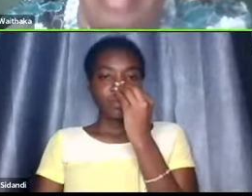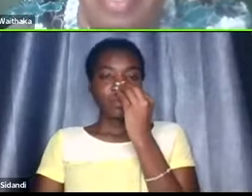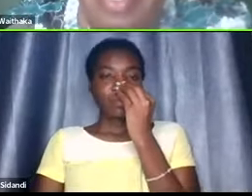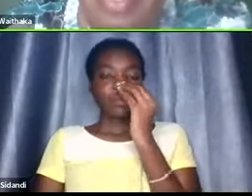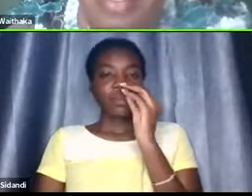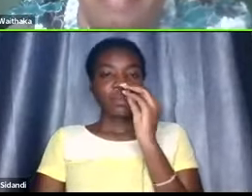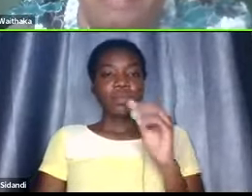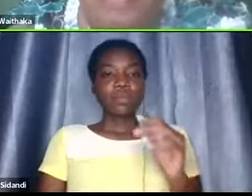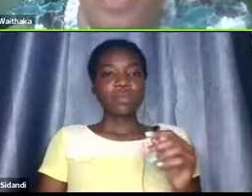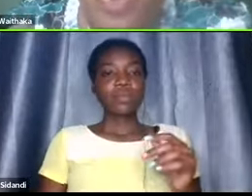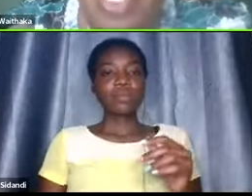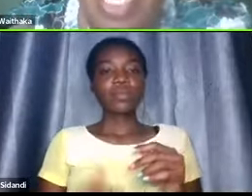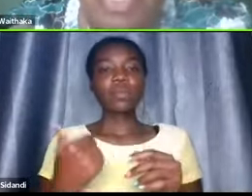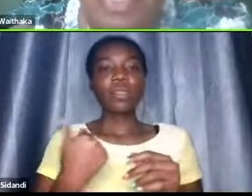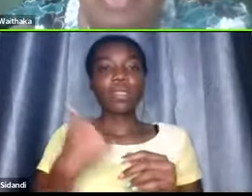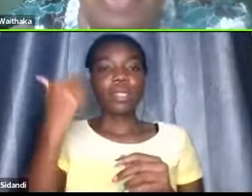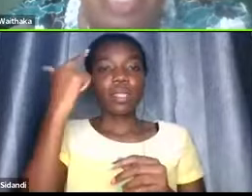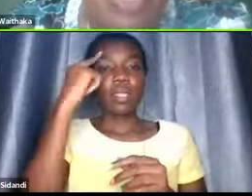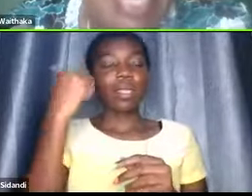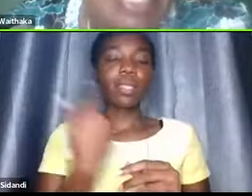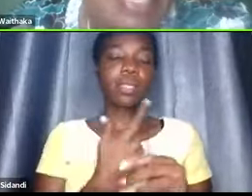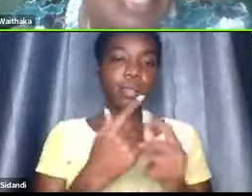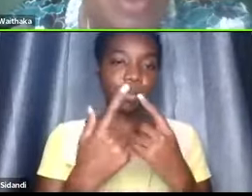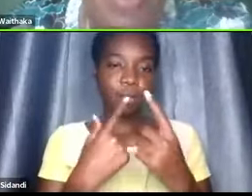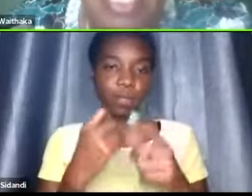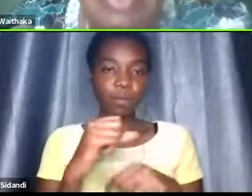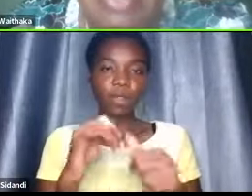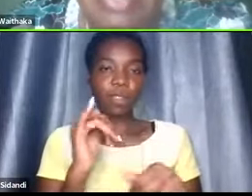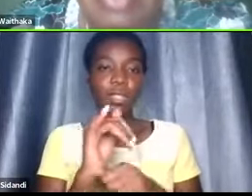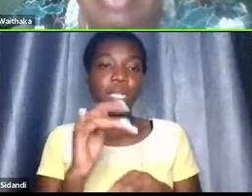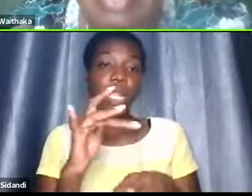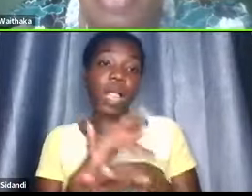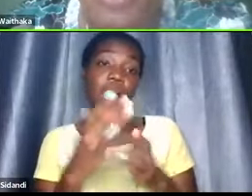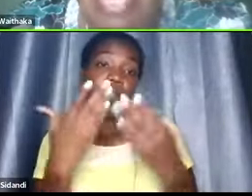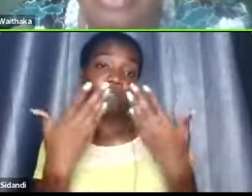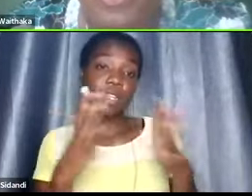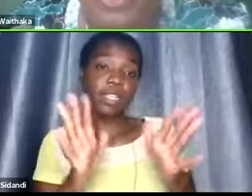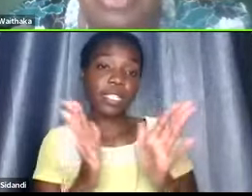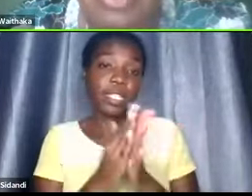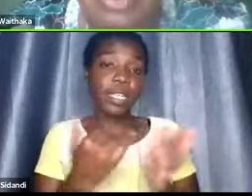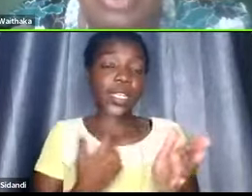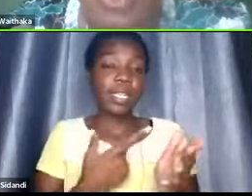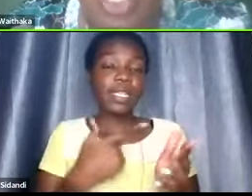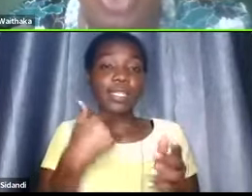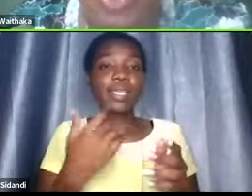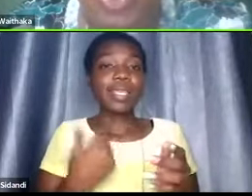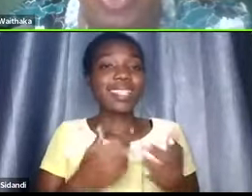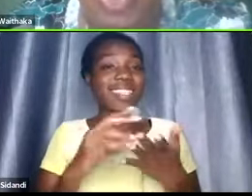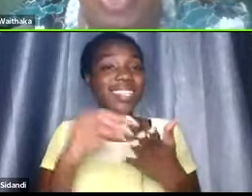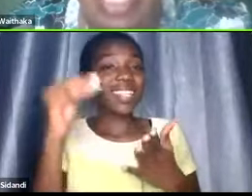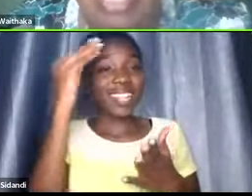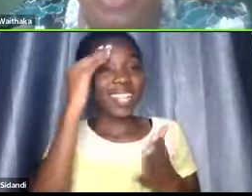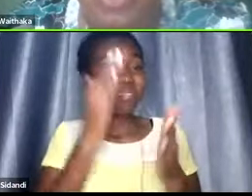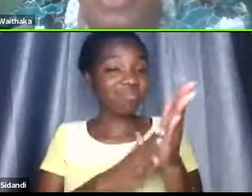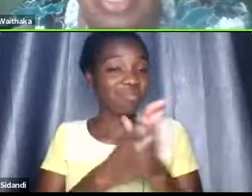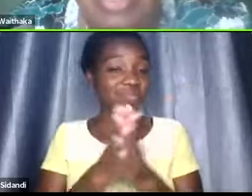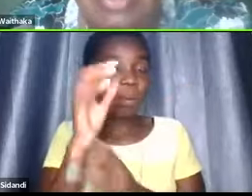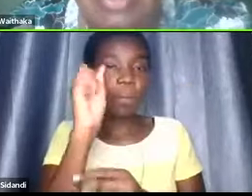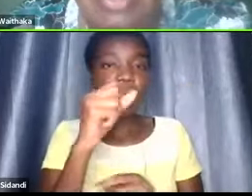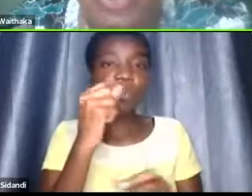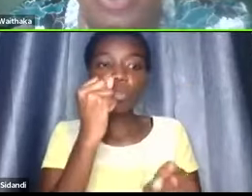I think we had talked about that one earlier, where we had said that you learn your interest, you can learn what